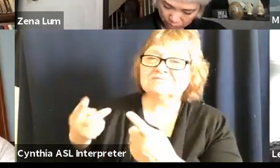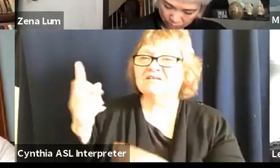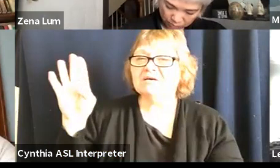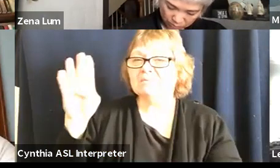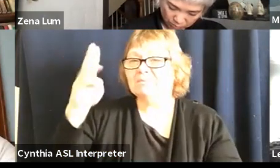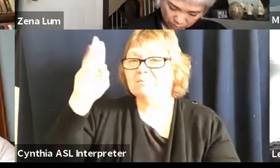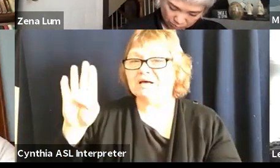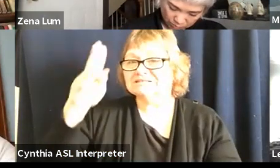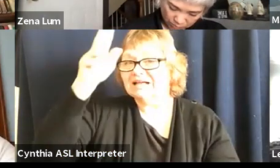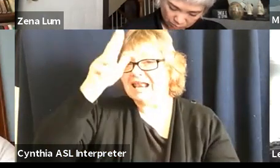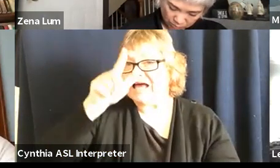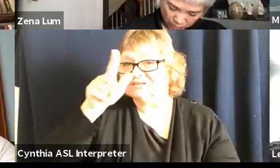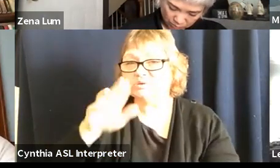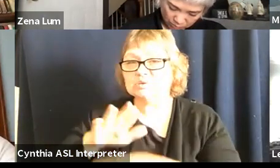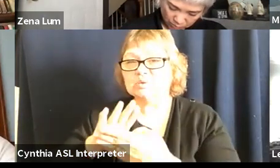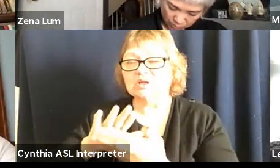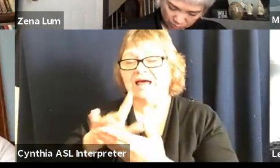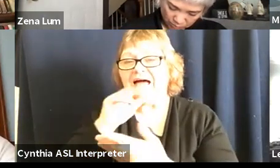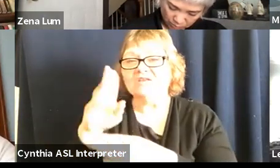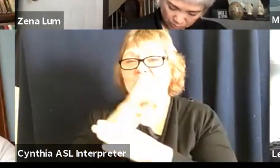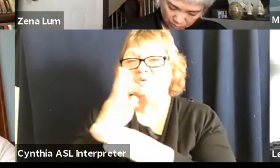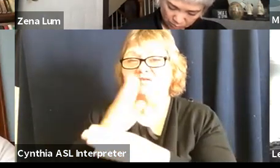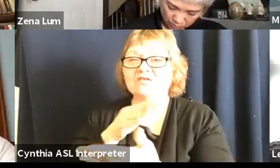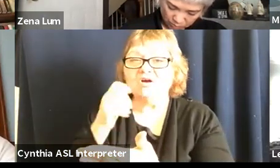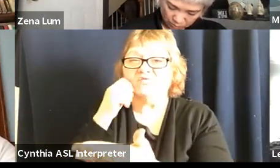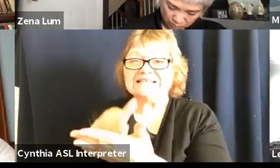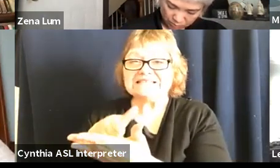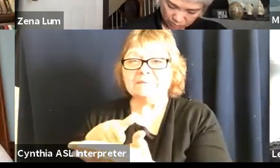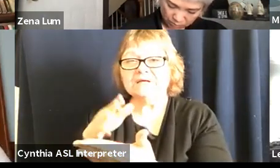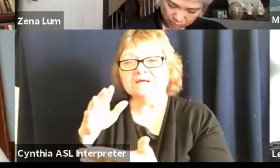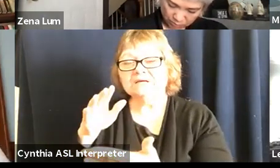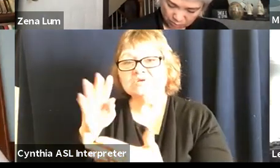use of systemic racism to create